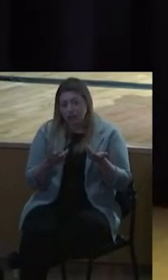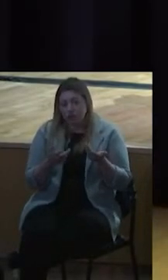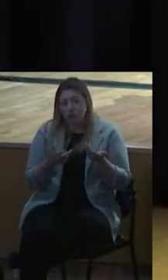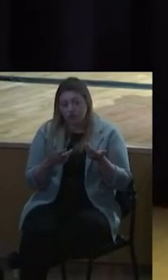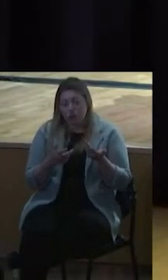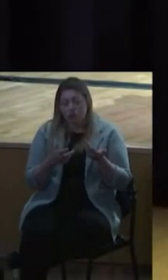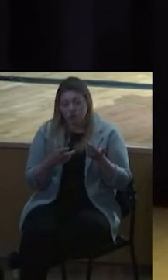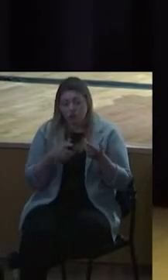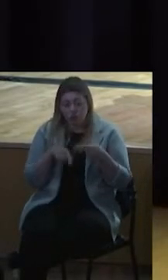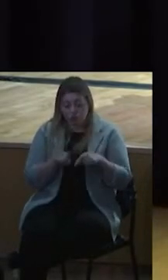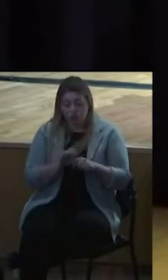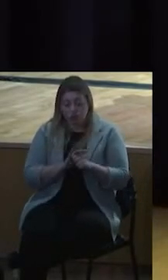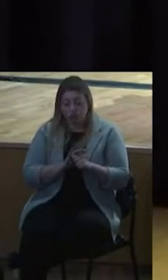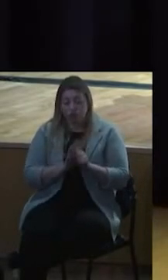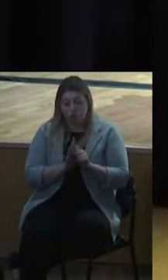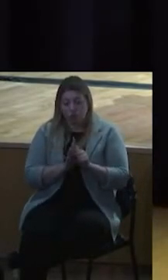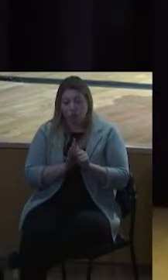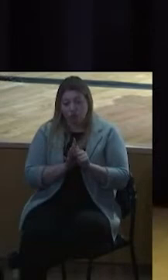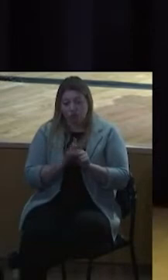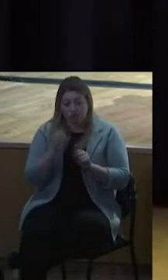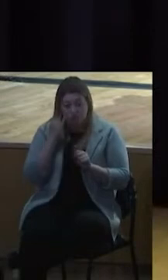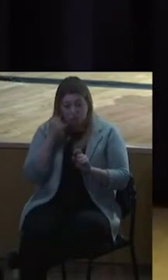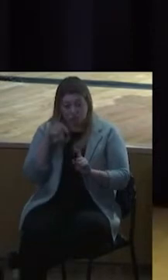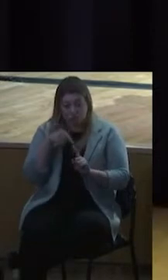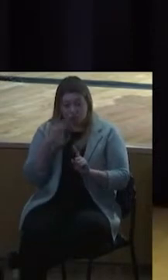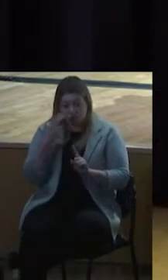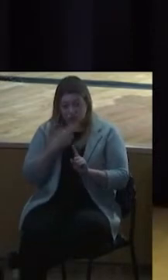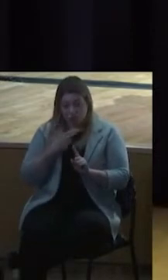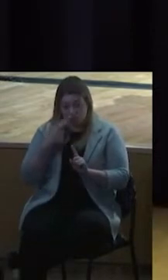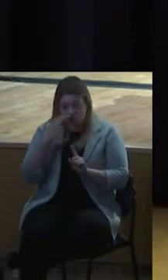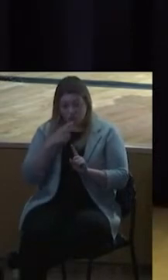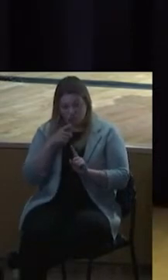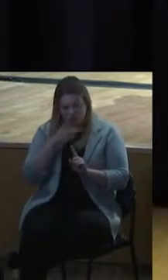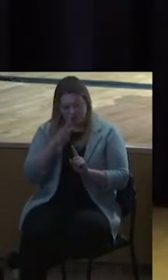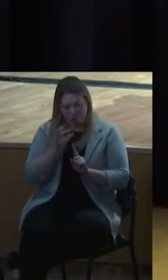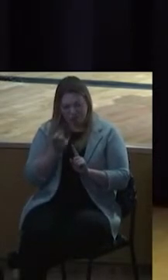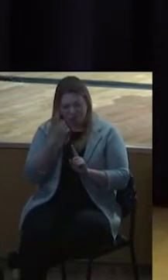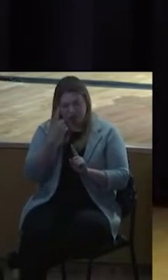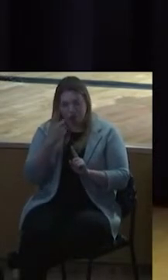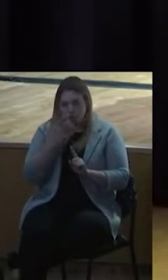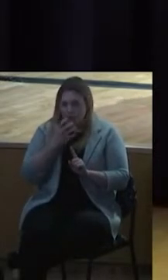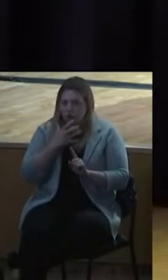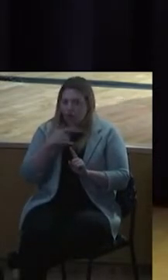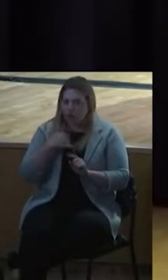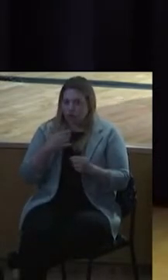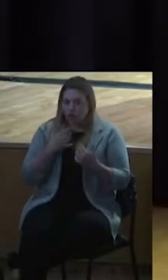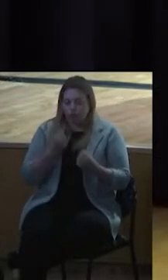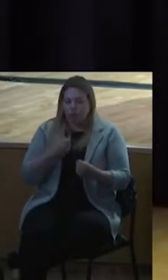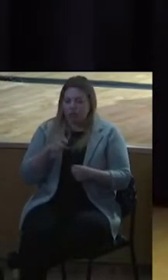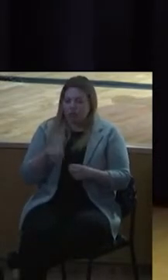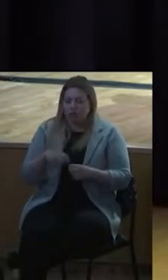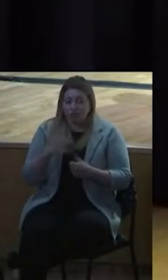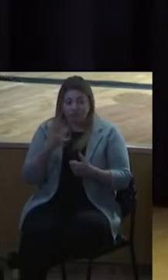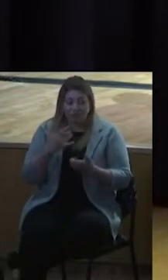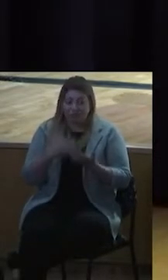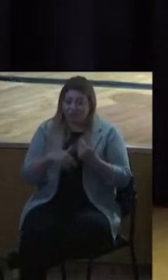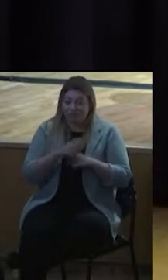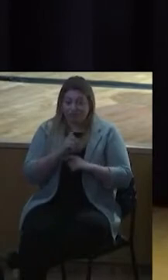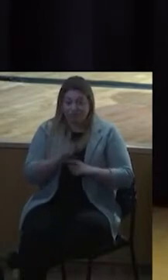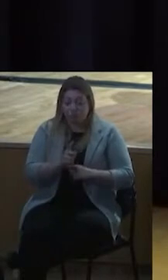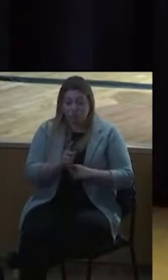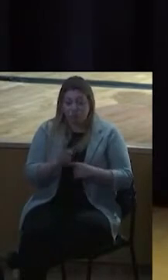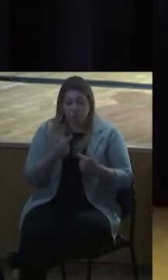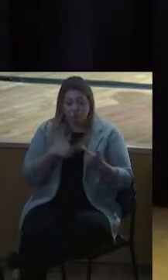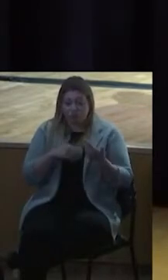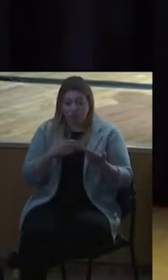During a time of COVID, if you're in Hawaii, you would understand the need, because there were moments of, we